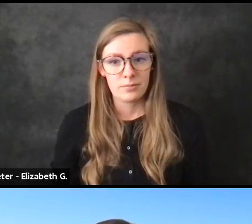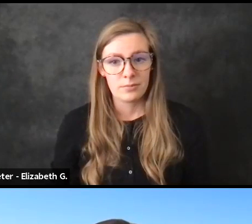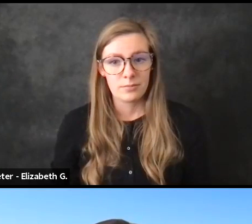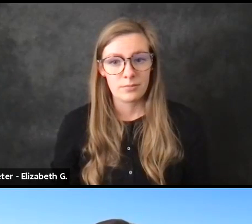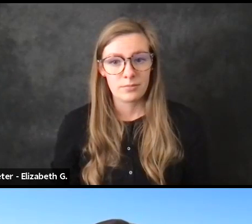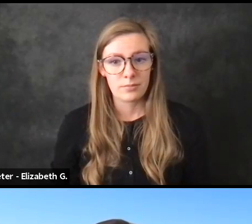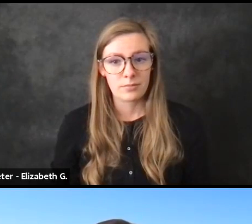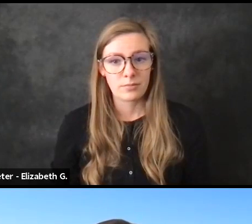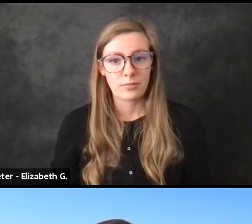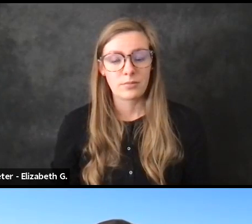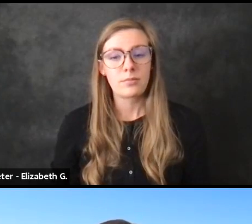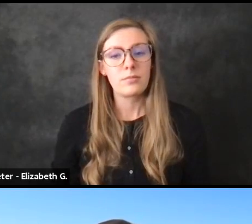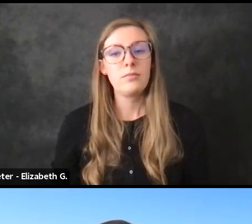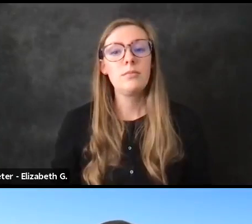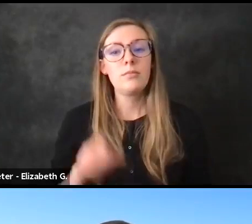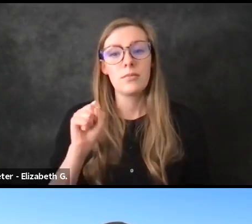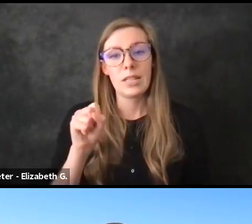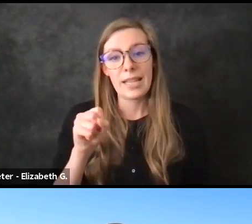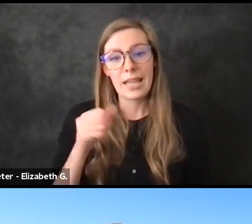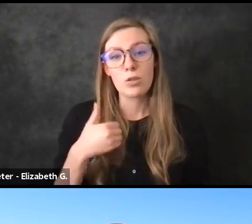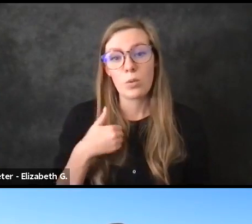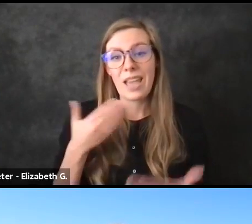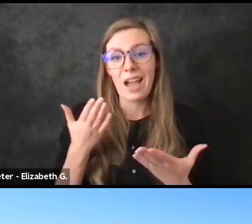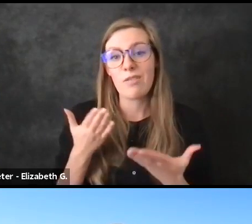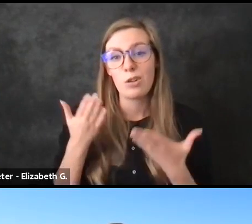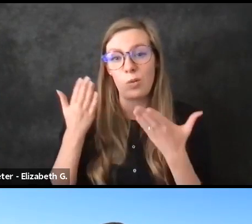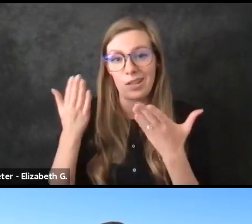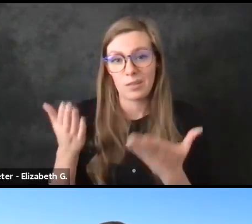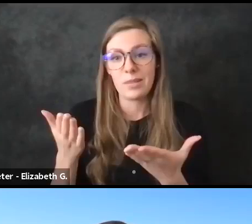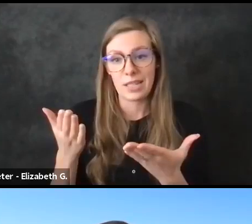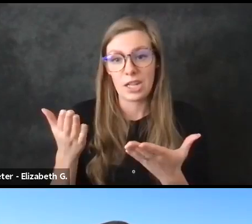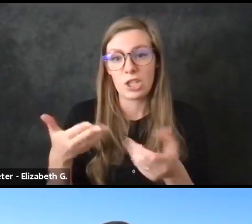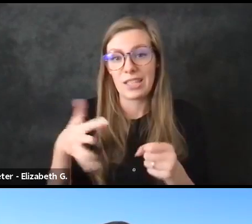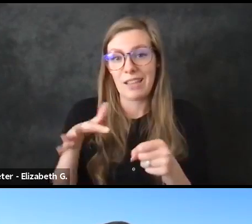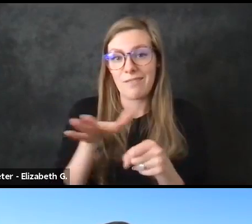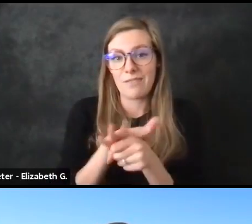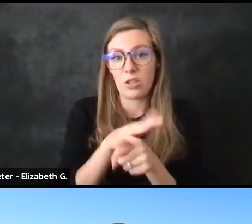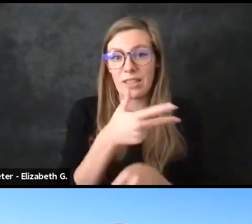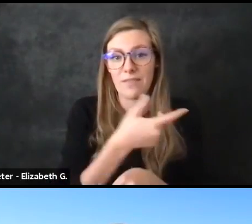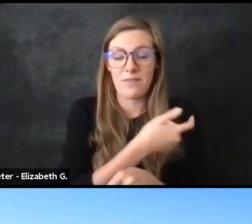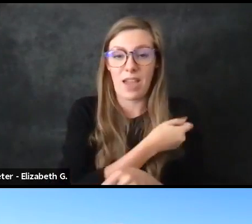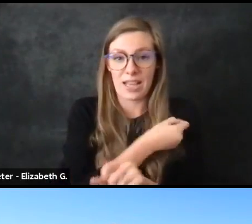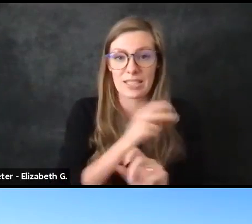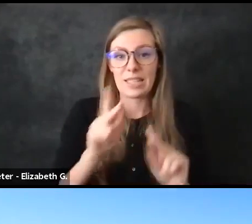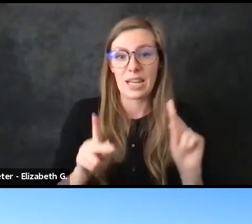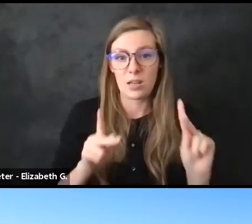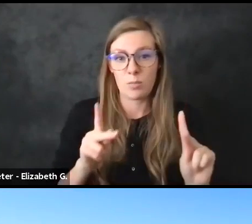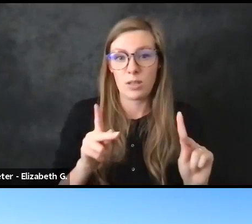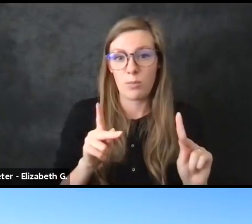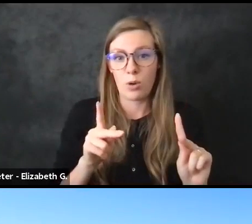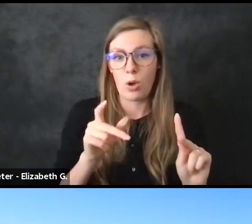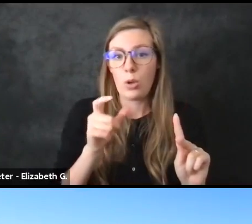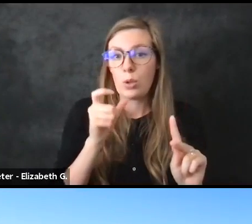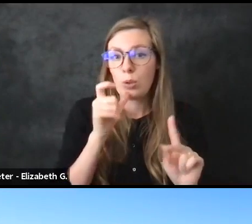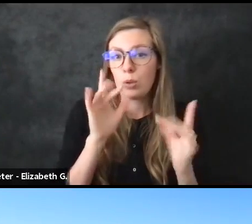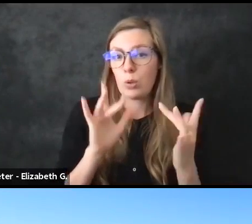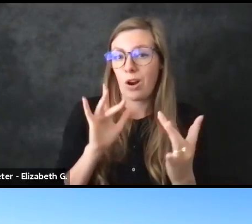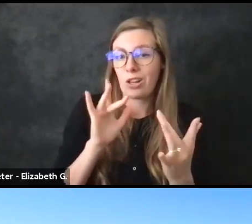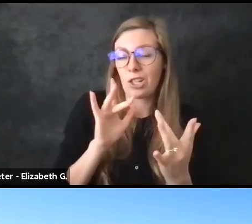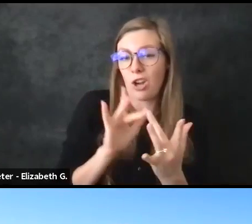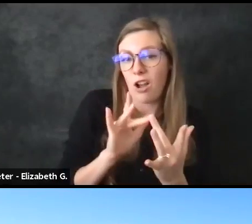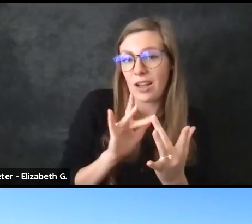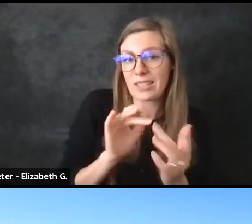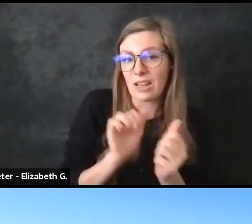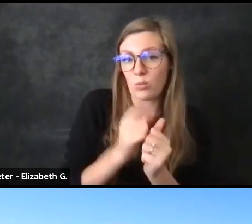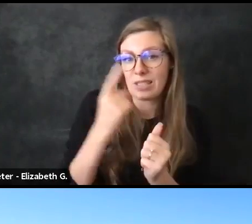Yeah, there is actually a recommendation that fully vaccinated individuals that are contacts to somebody with COVID